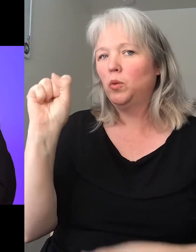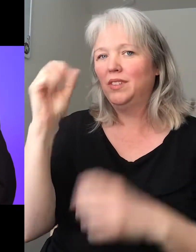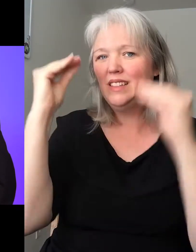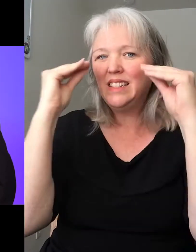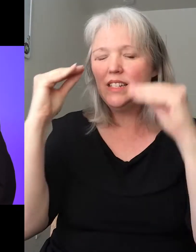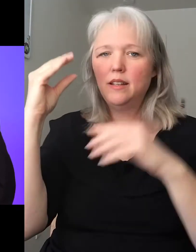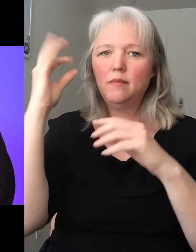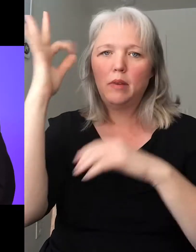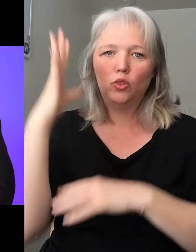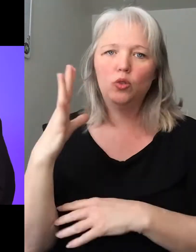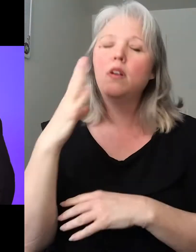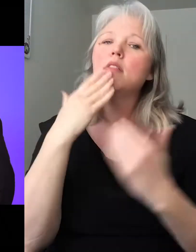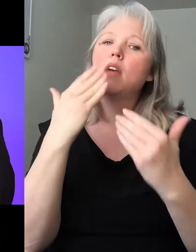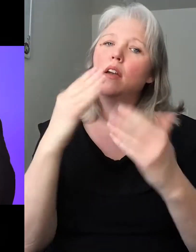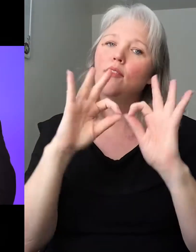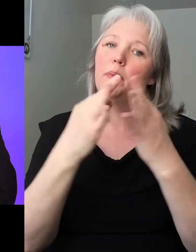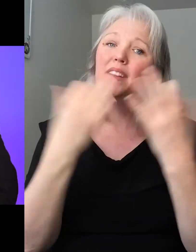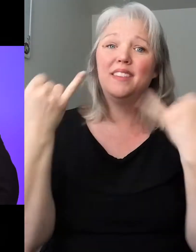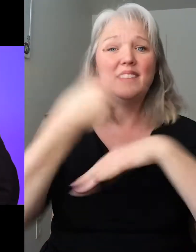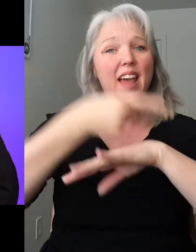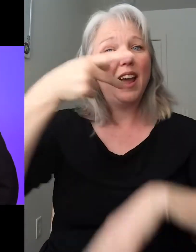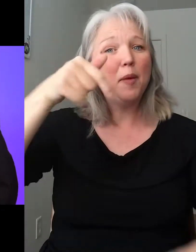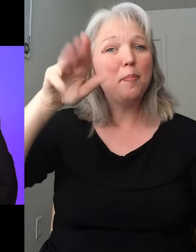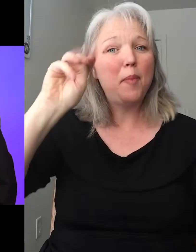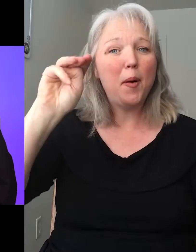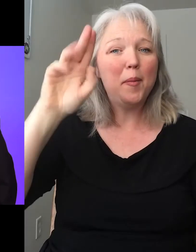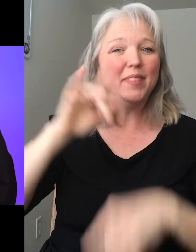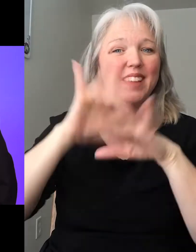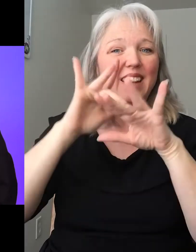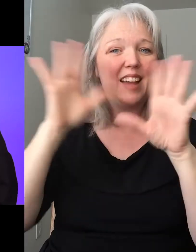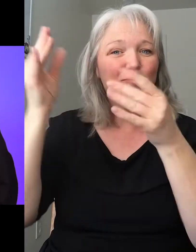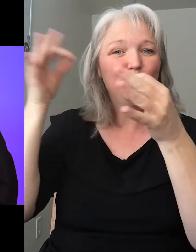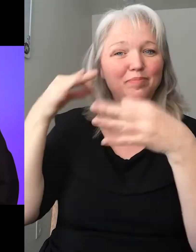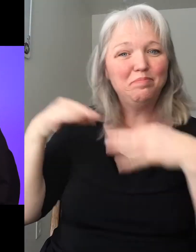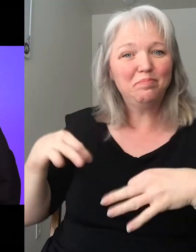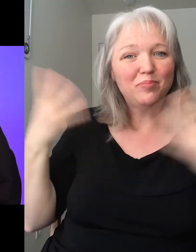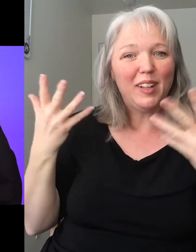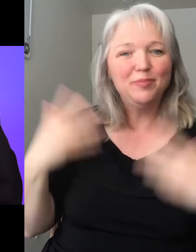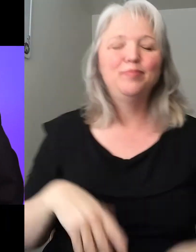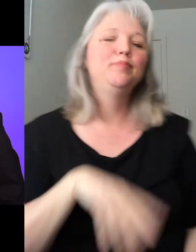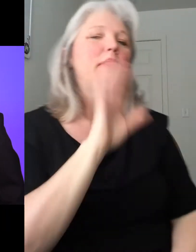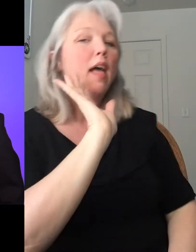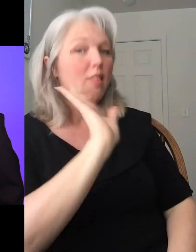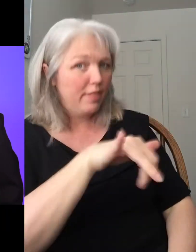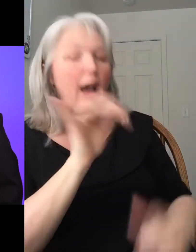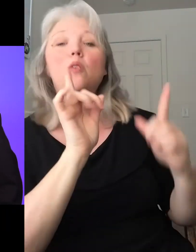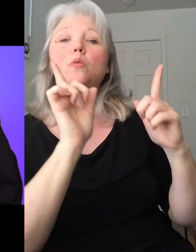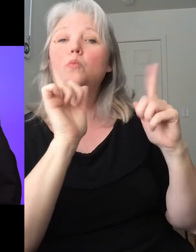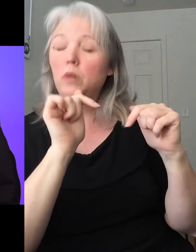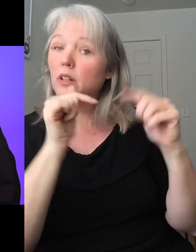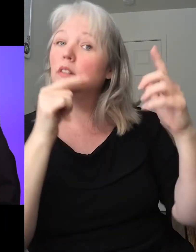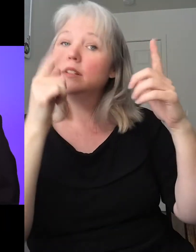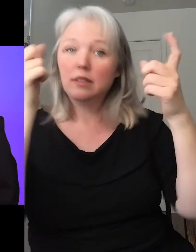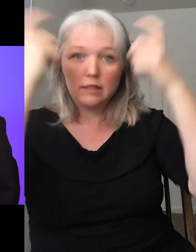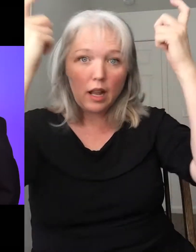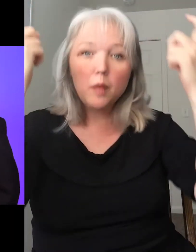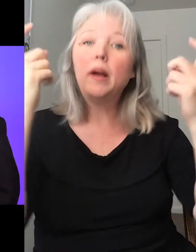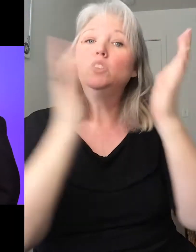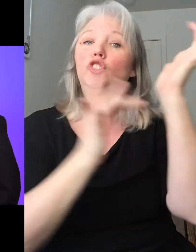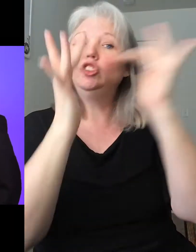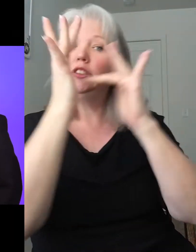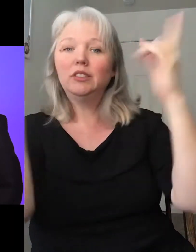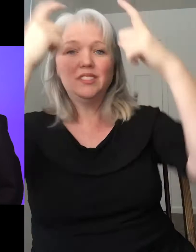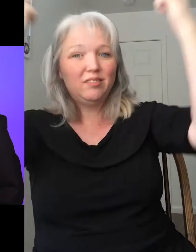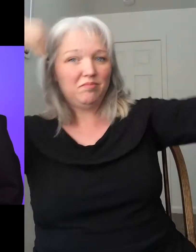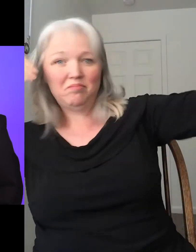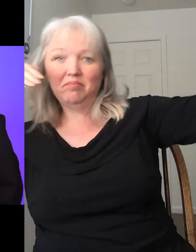joining us today. It's Palm Sunday. Tell us about Palm Sunday. Palm Sunday is when we celebrate the triumphal entry of Jesus into